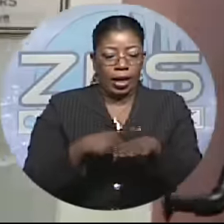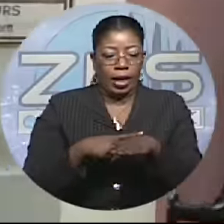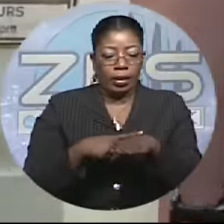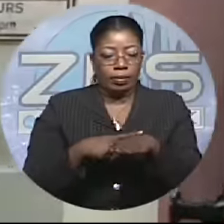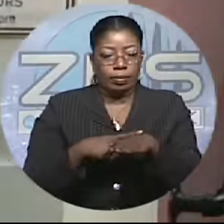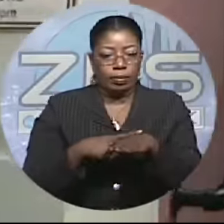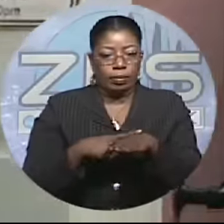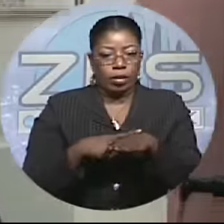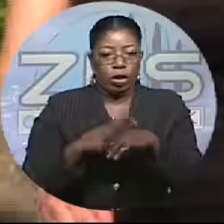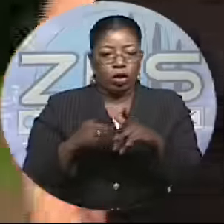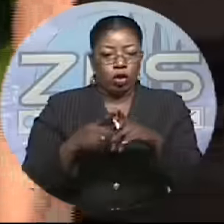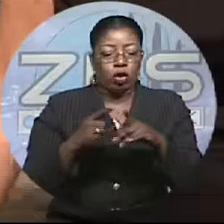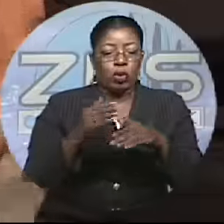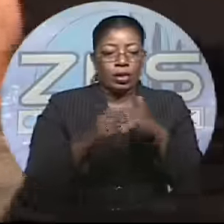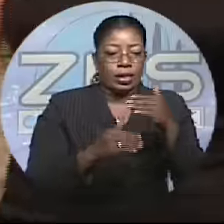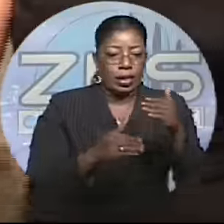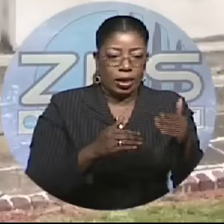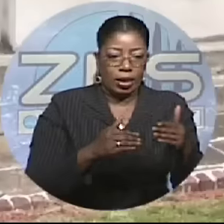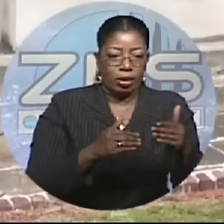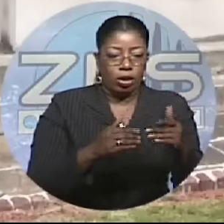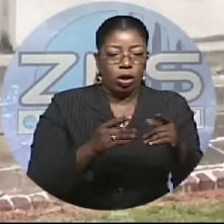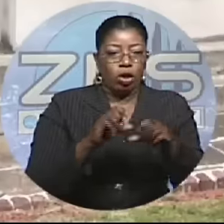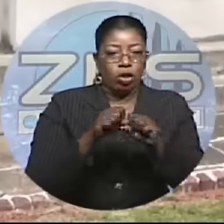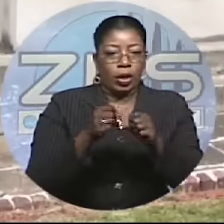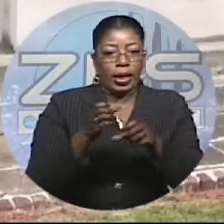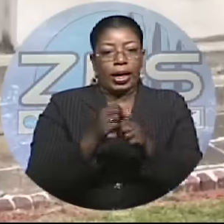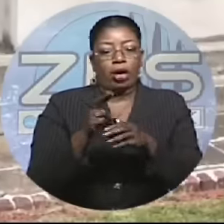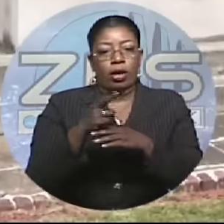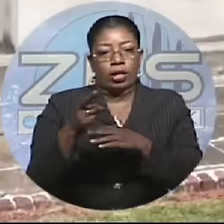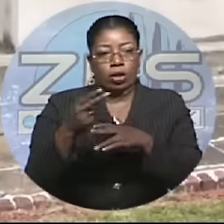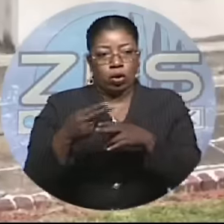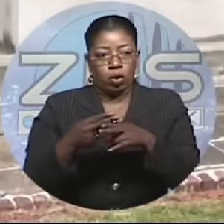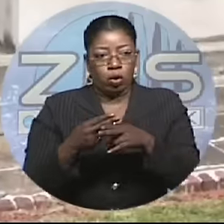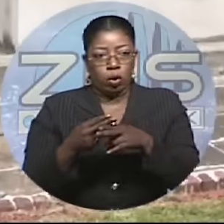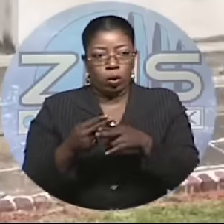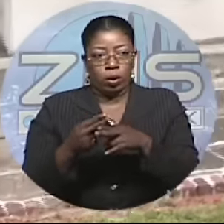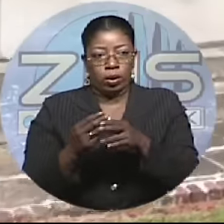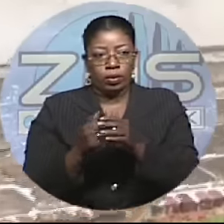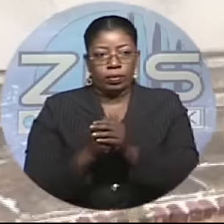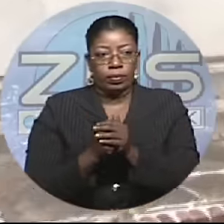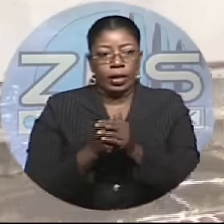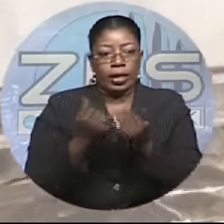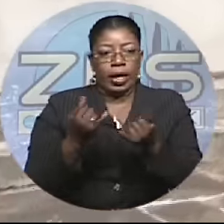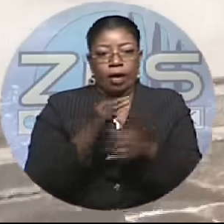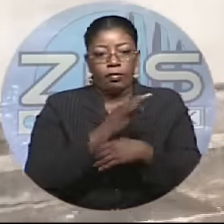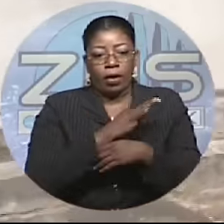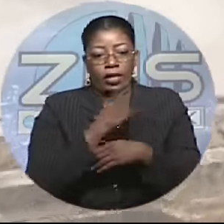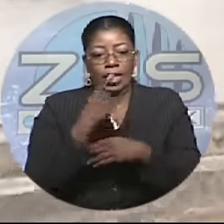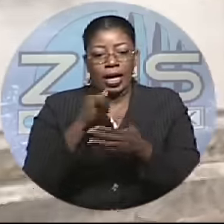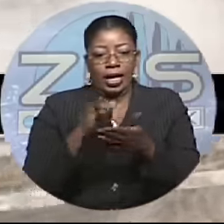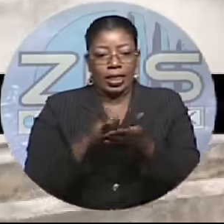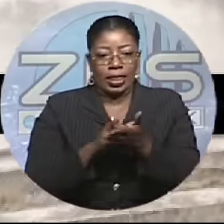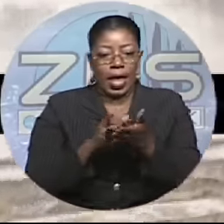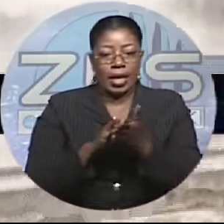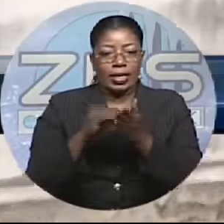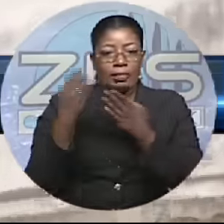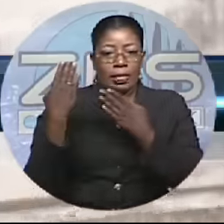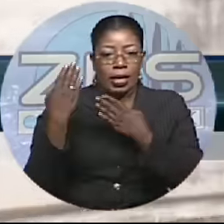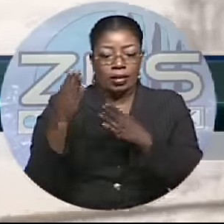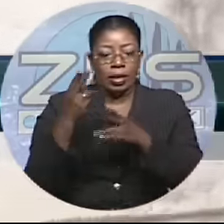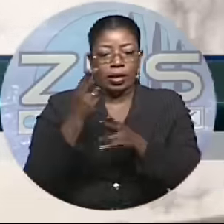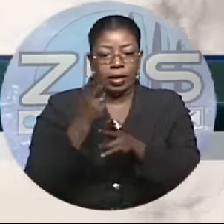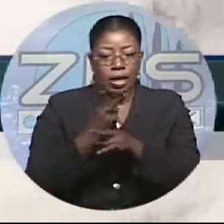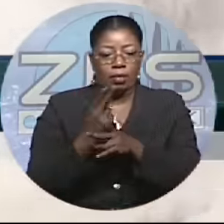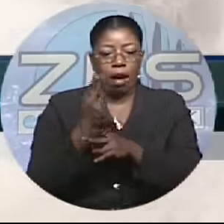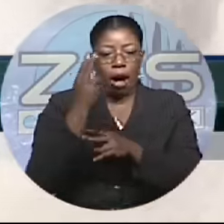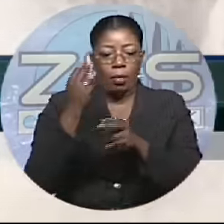to proceed with hopes of reaching a resolution. And as this issue continues to unfold, Farquharson suggests that Bahamians keep abreast on the